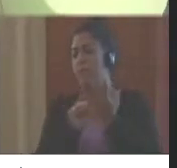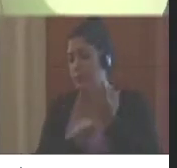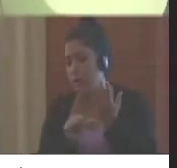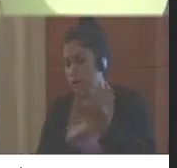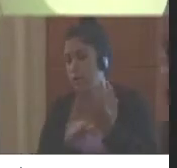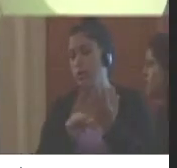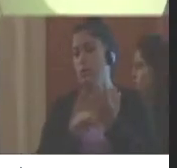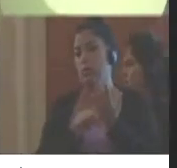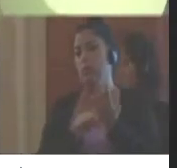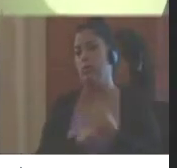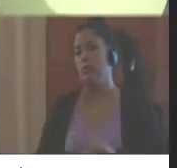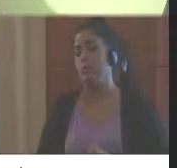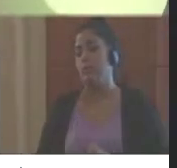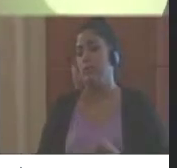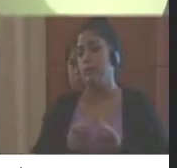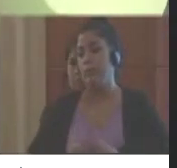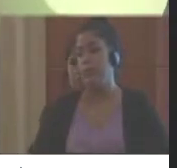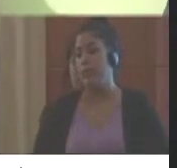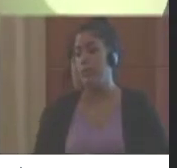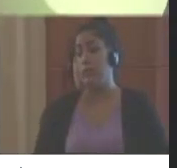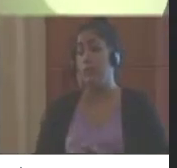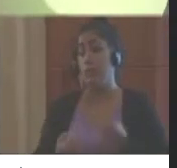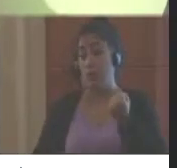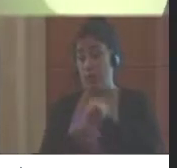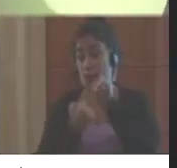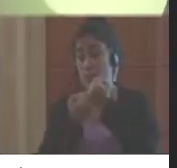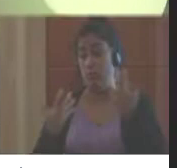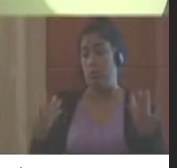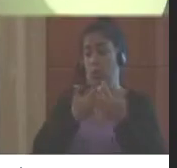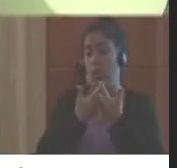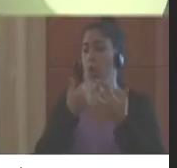though it's not specifically directed to anyone, because you were